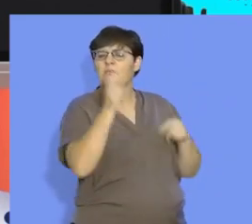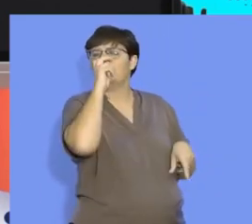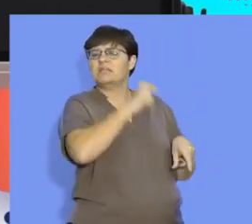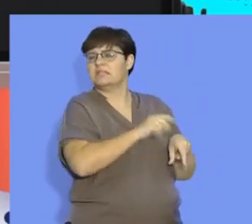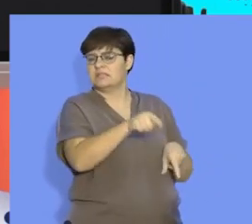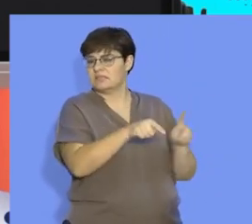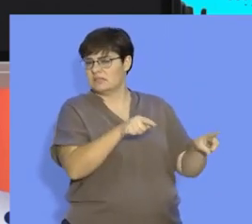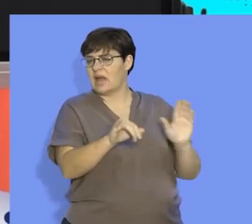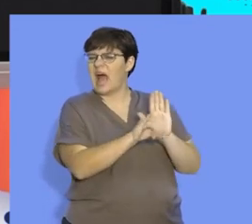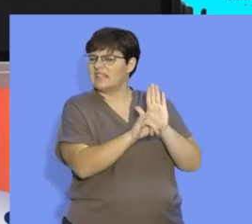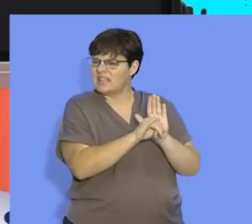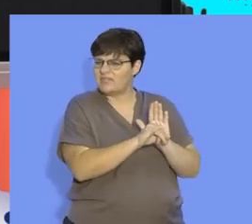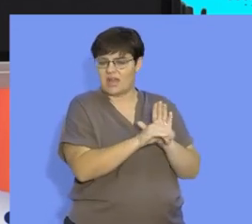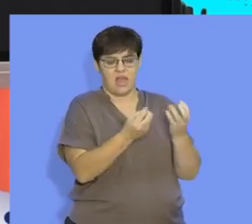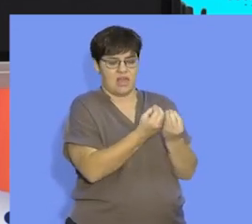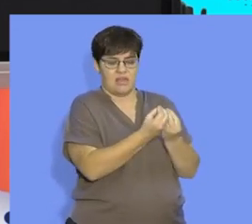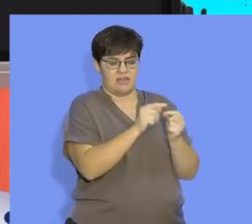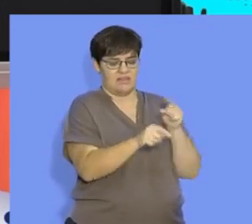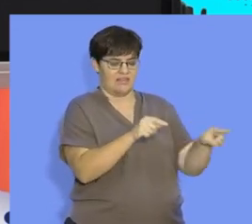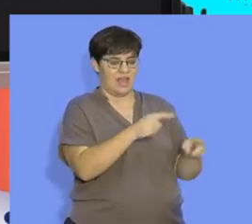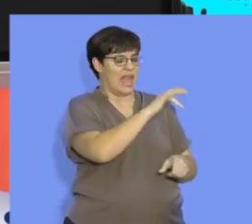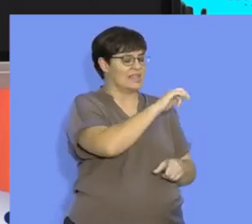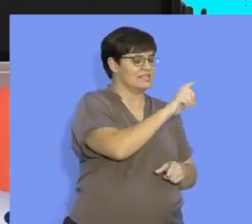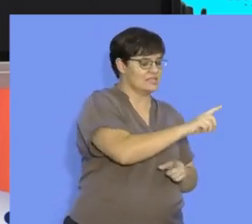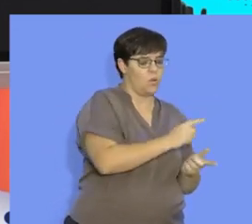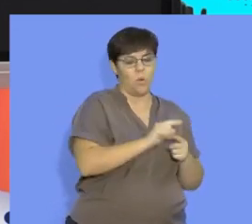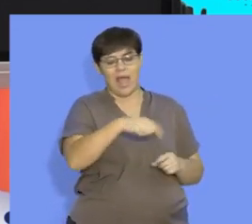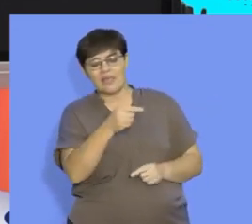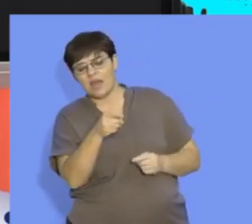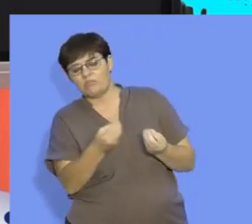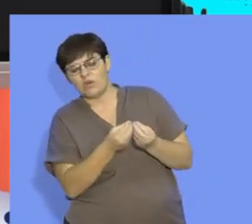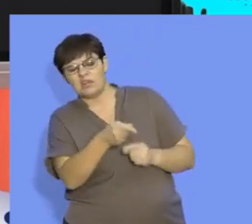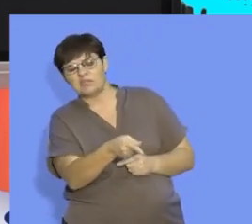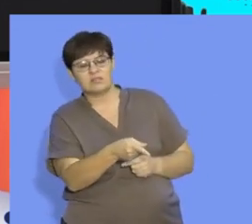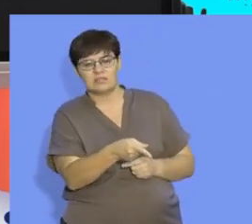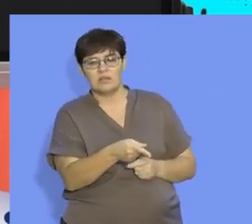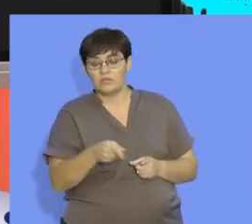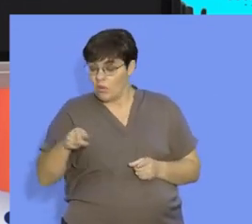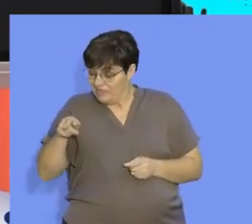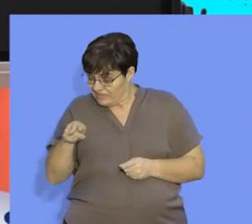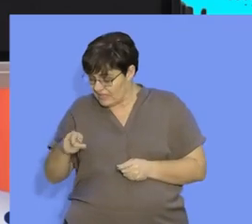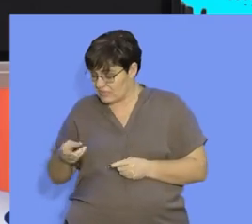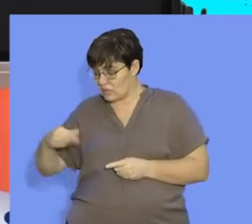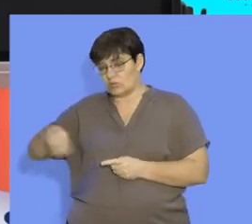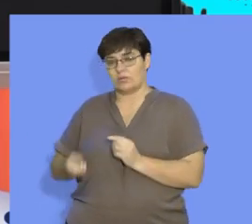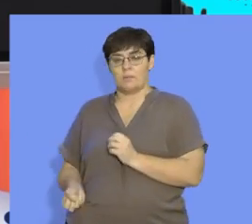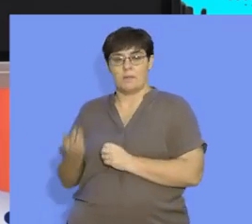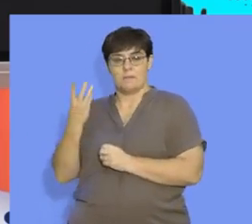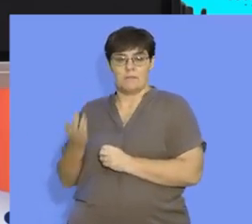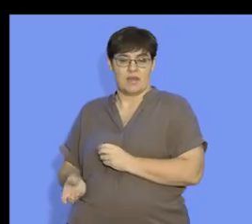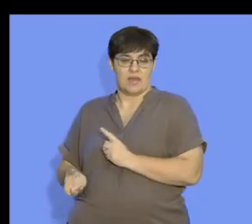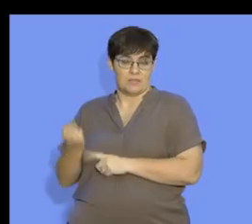exactly do we, identify the type of acid or the other reactant to give us that specific type of salt,